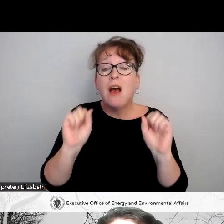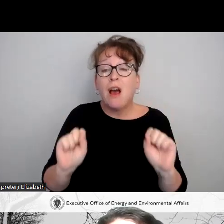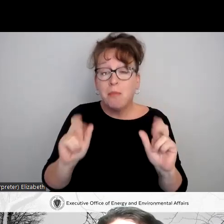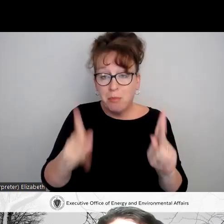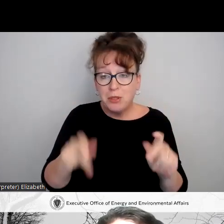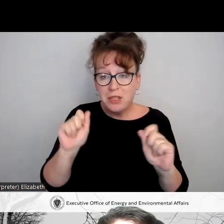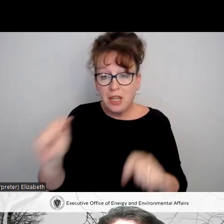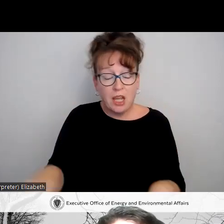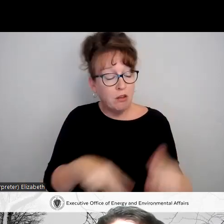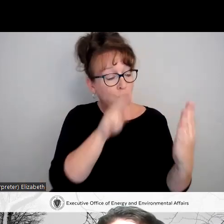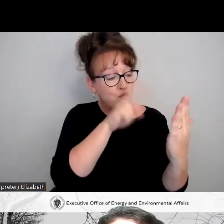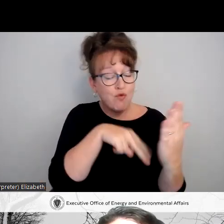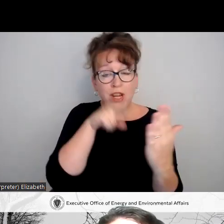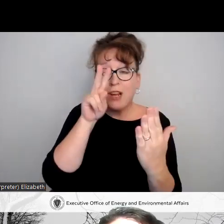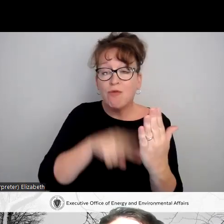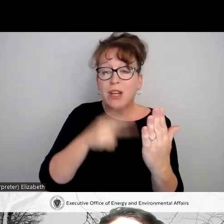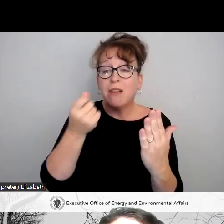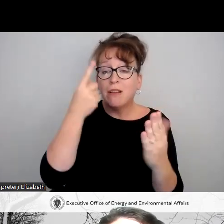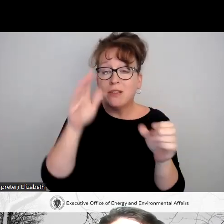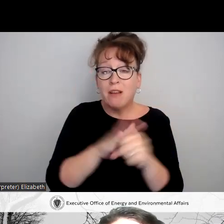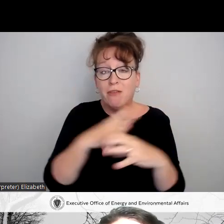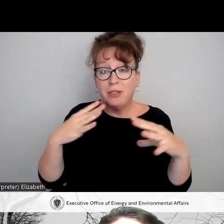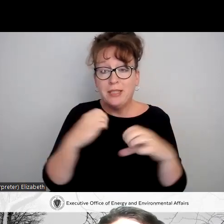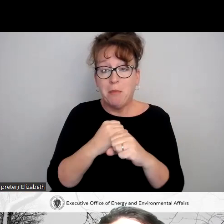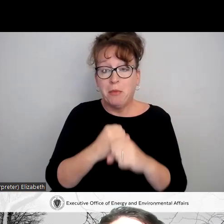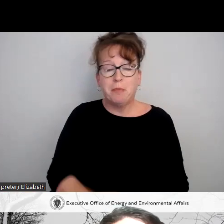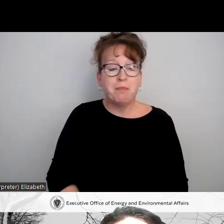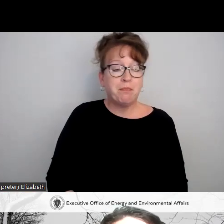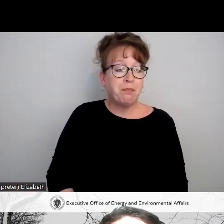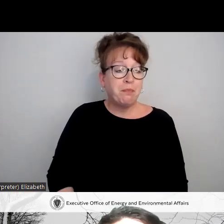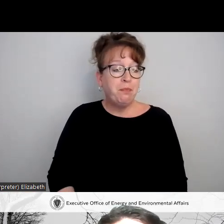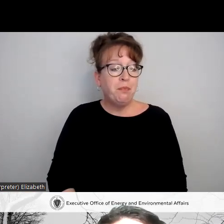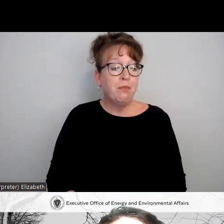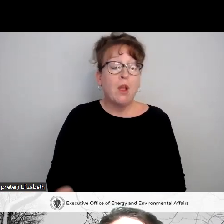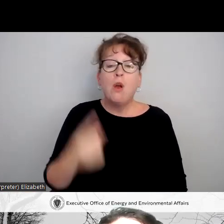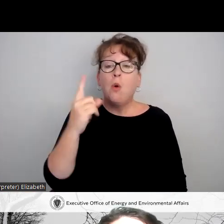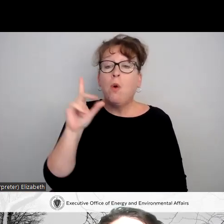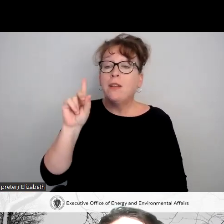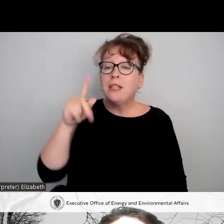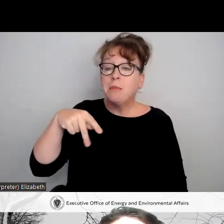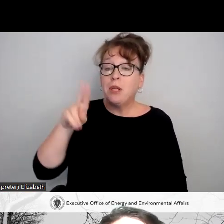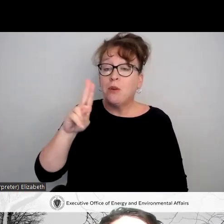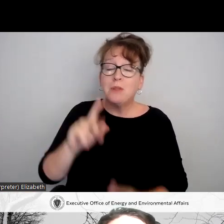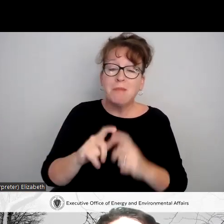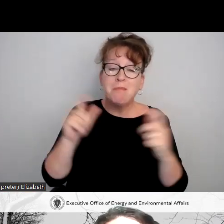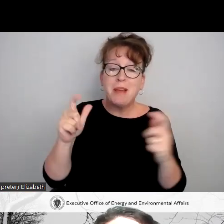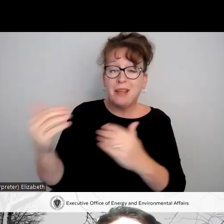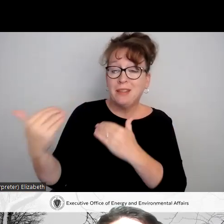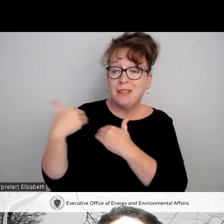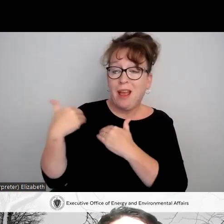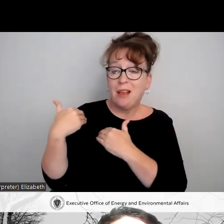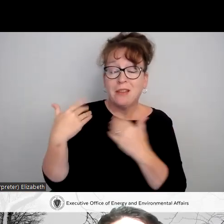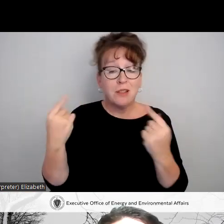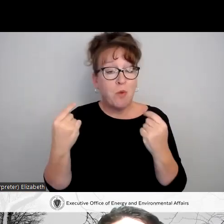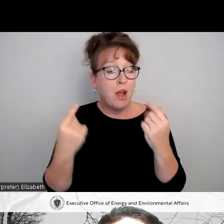get the summary. One of the DPU's biggest tasks is to review a utility's